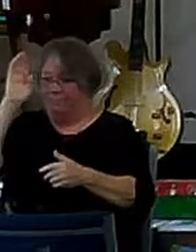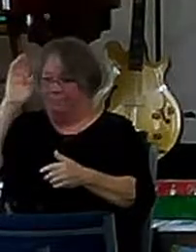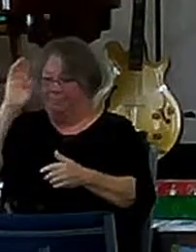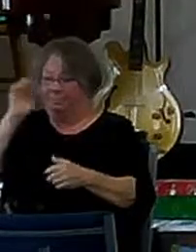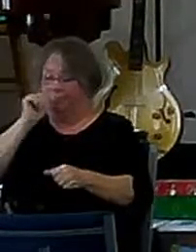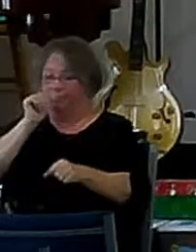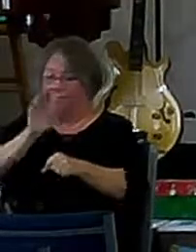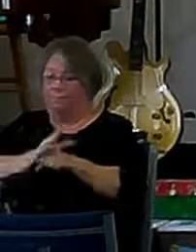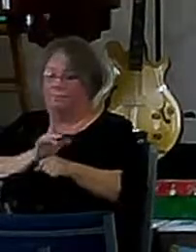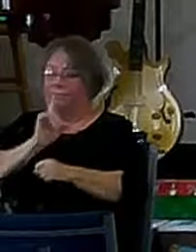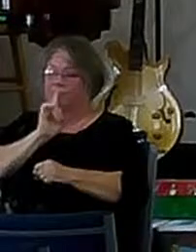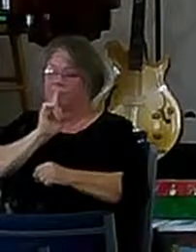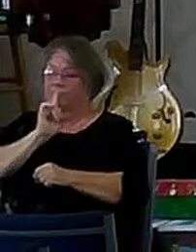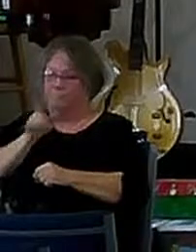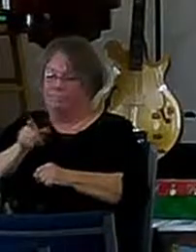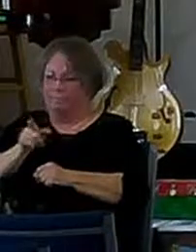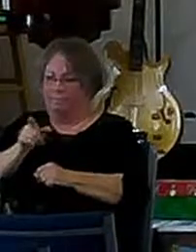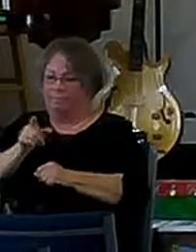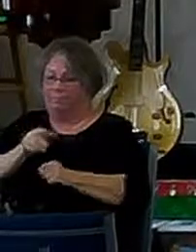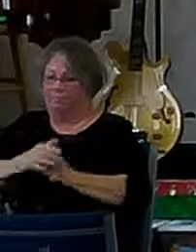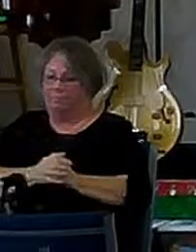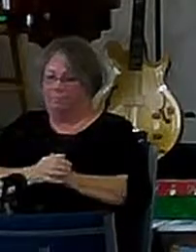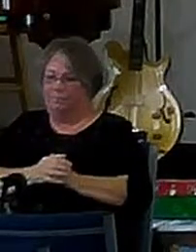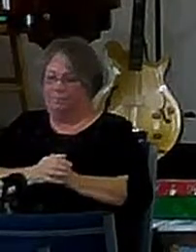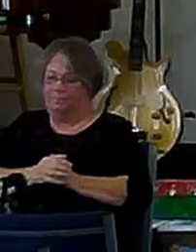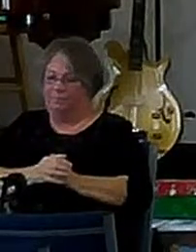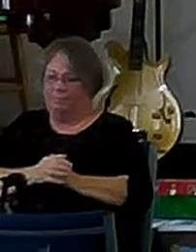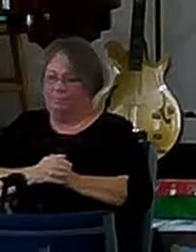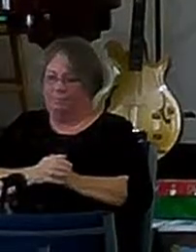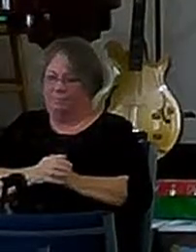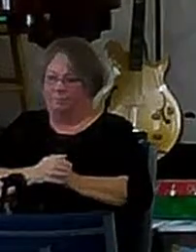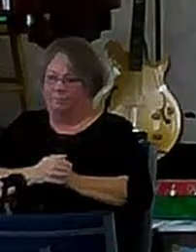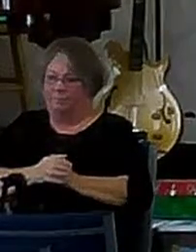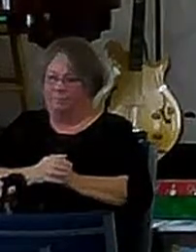If the promises of God fail, he is not God.